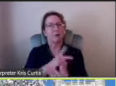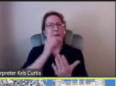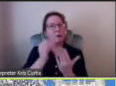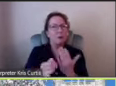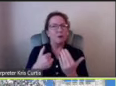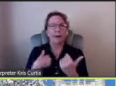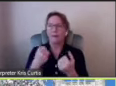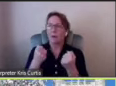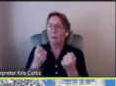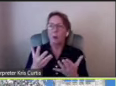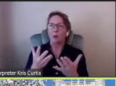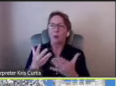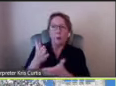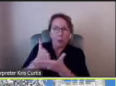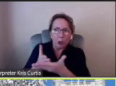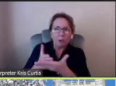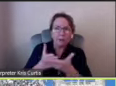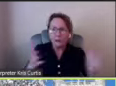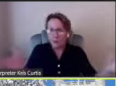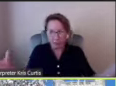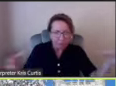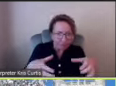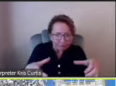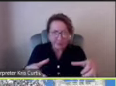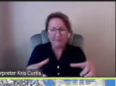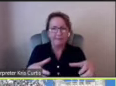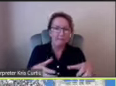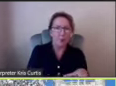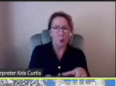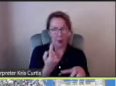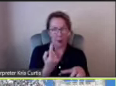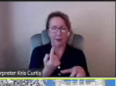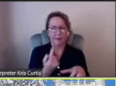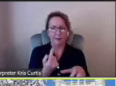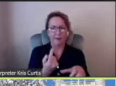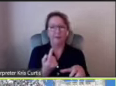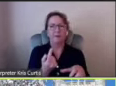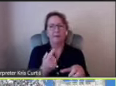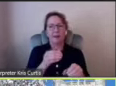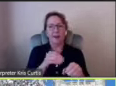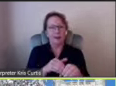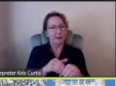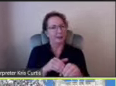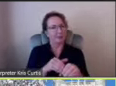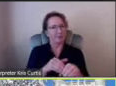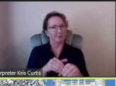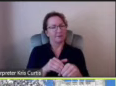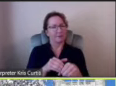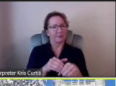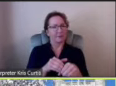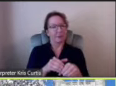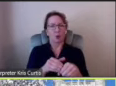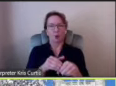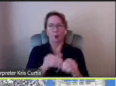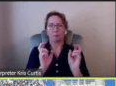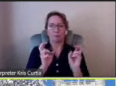sectors together with multiple stakeholders, and in a very interdisciplinary way, which is the heart of convergence. And you see